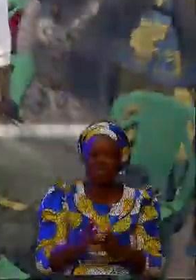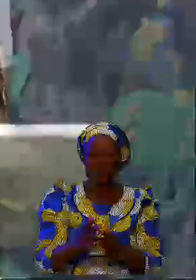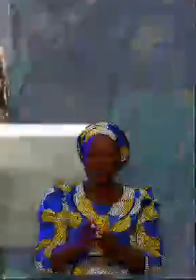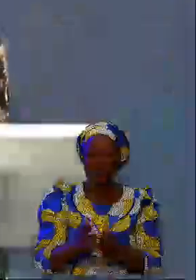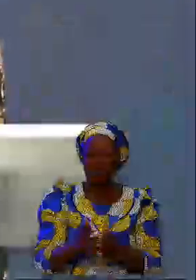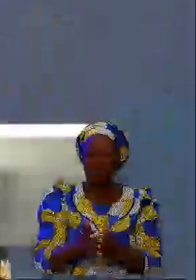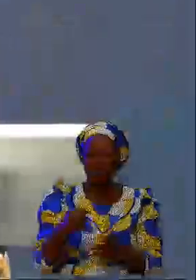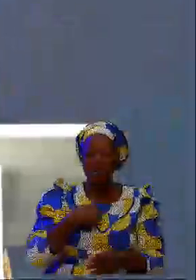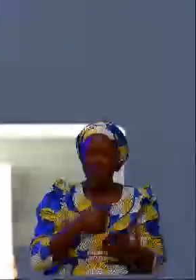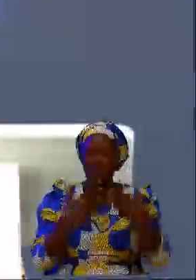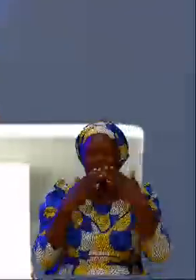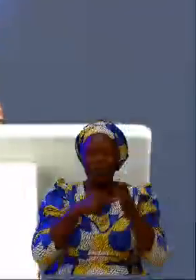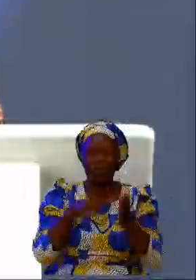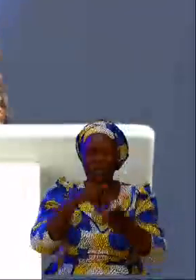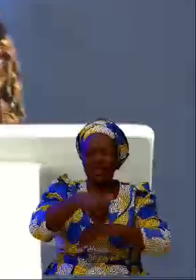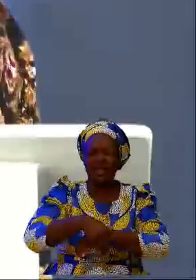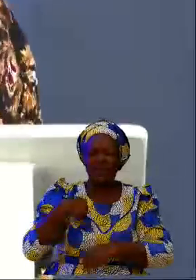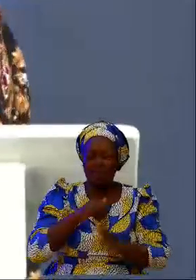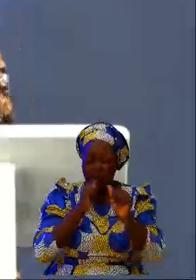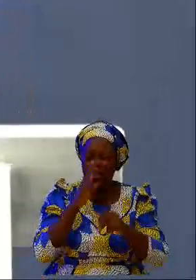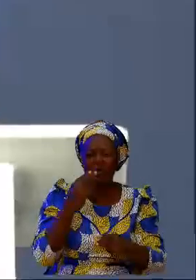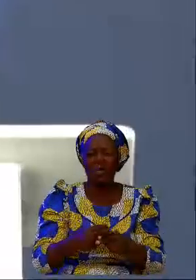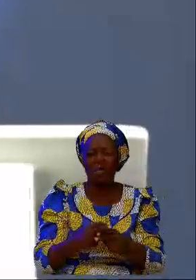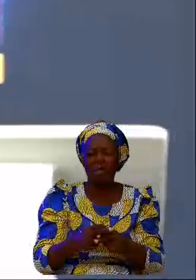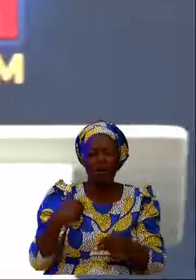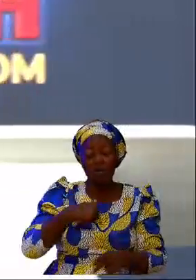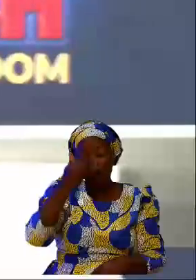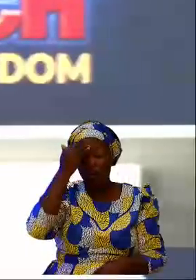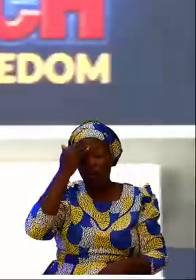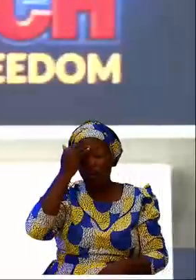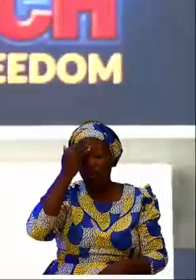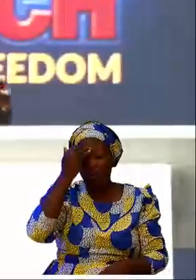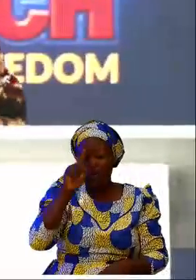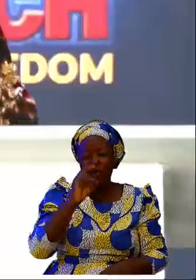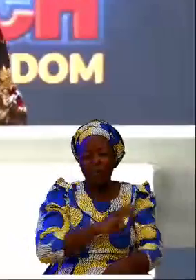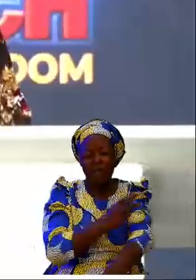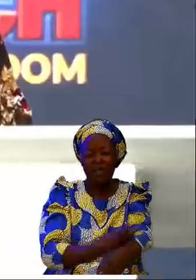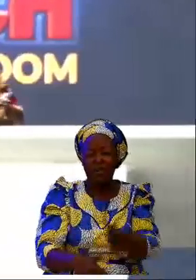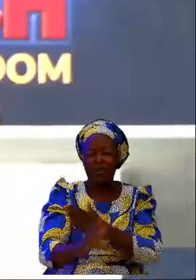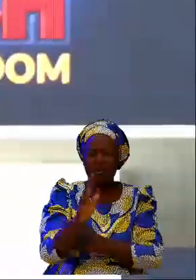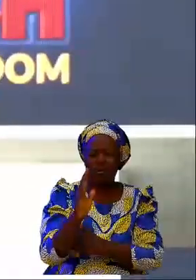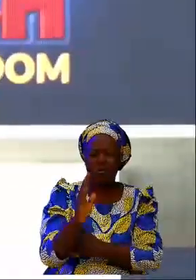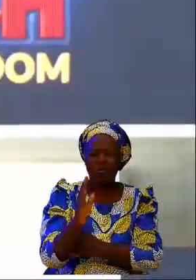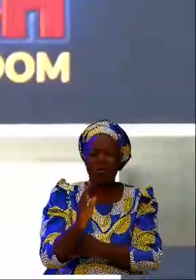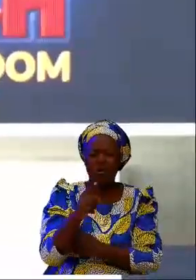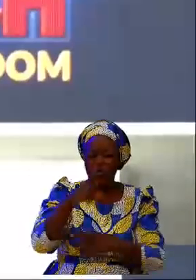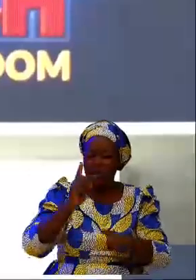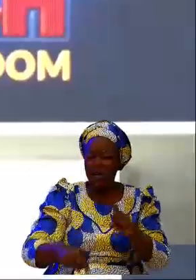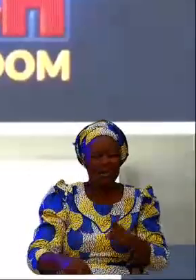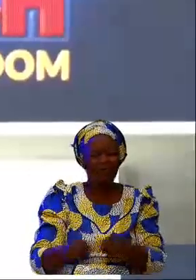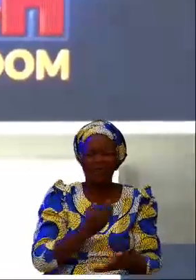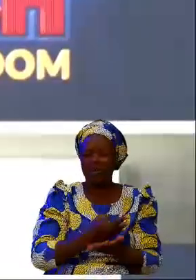Father, in the name of Jesus, we thank you tonight. We bless your name. We